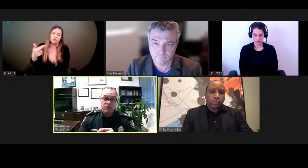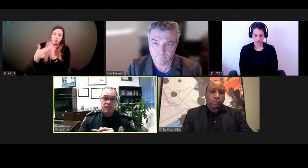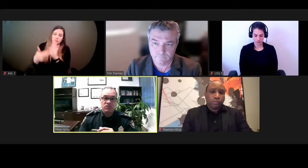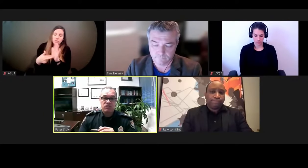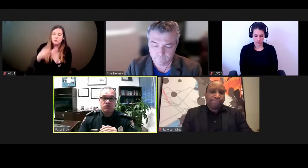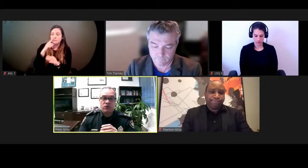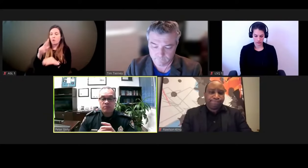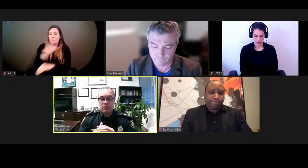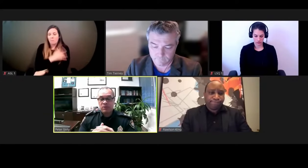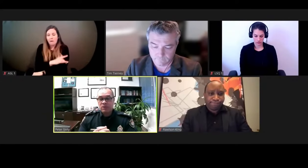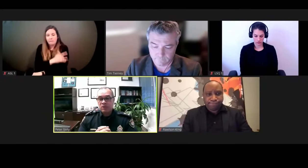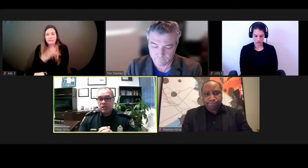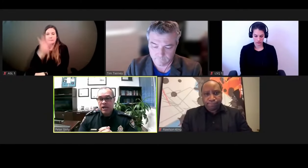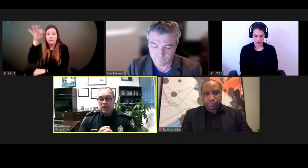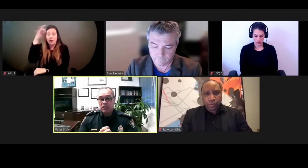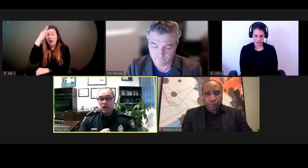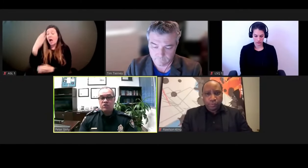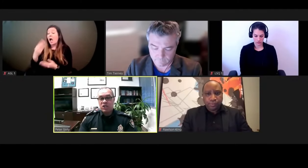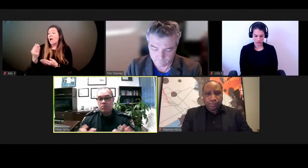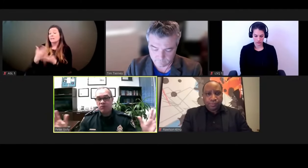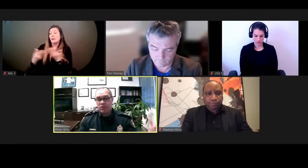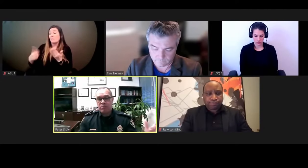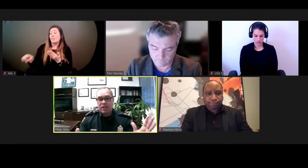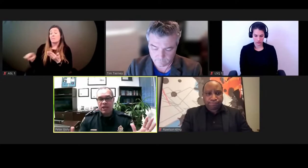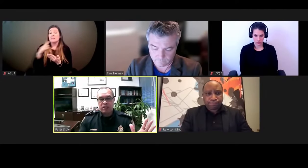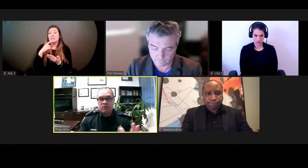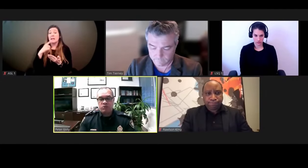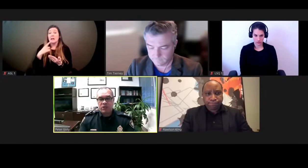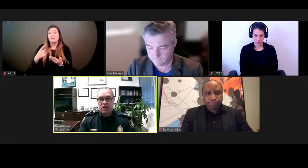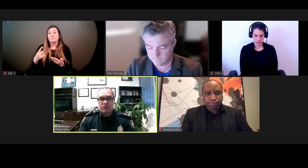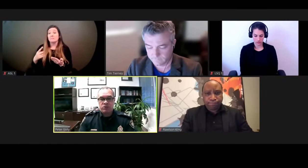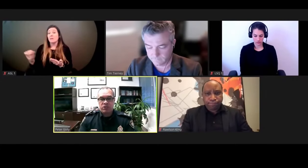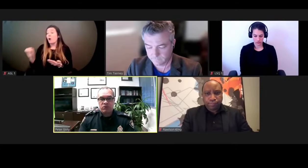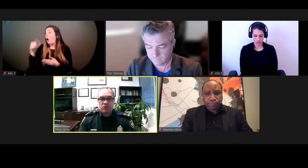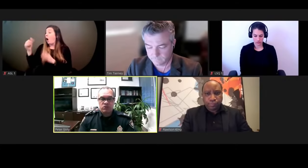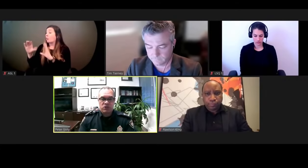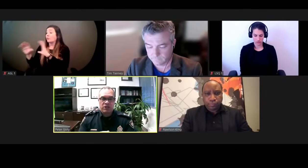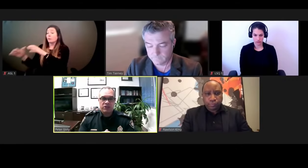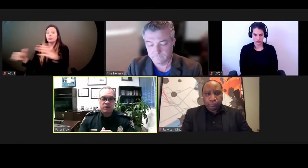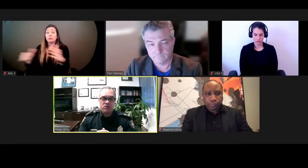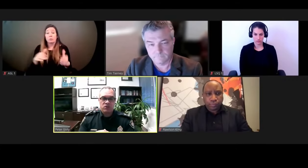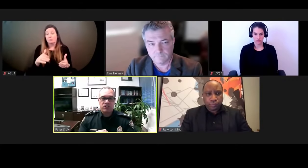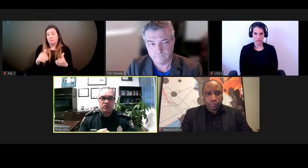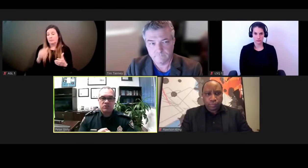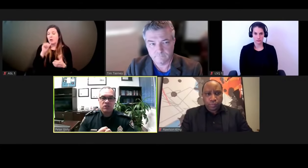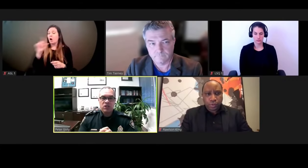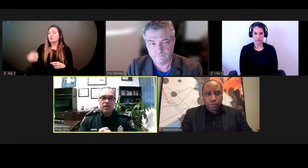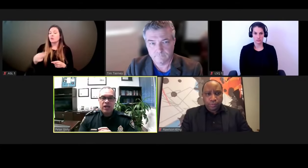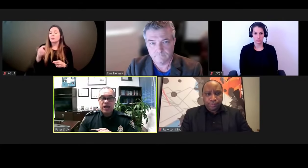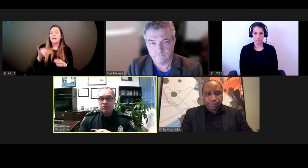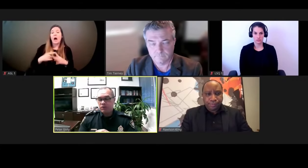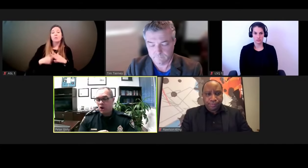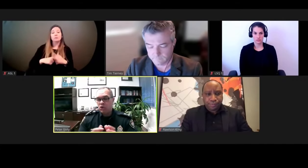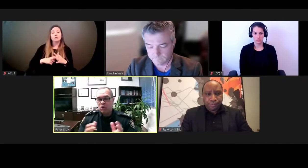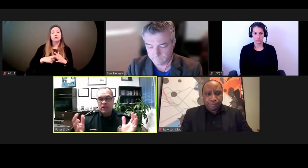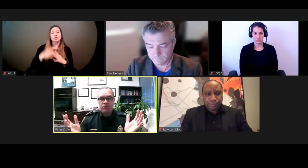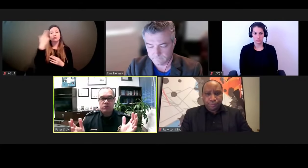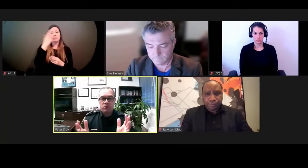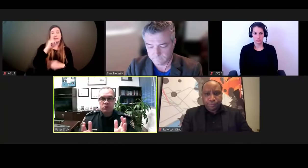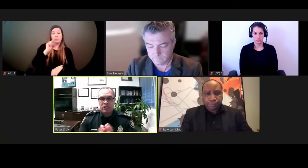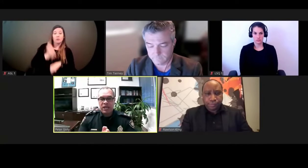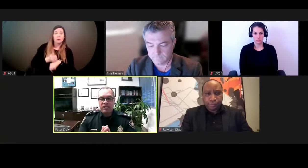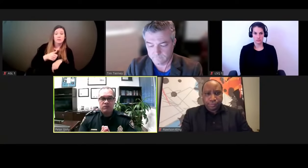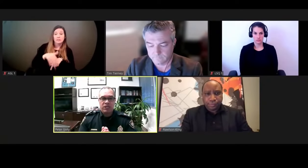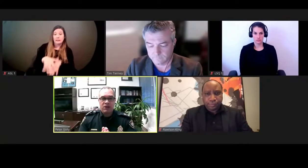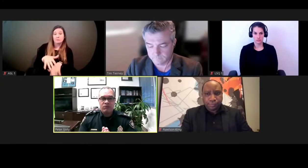in some cases from a large number of other elements beyond the original trucker demonstrations, all the way through